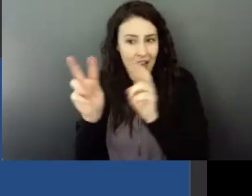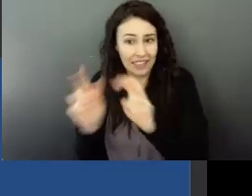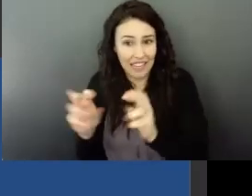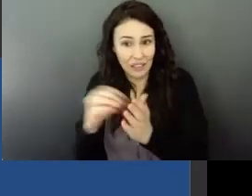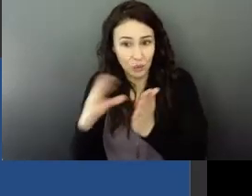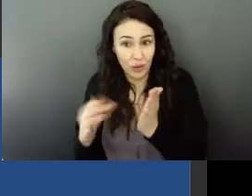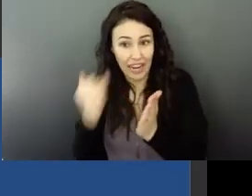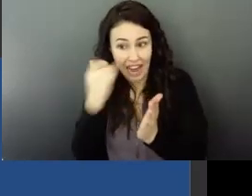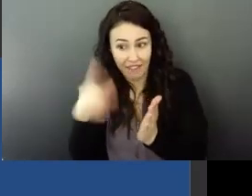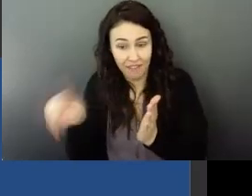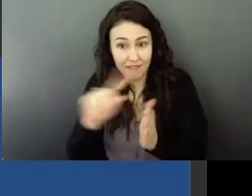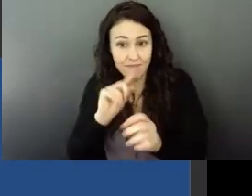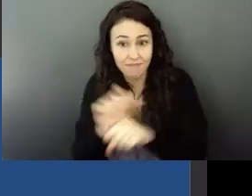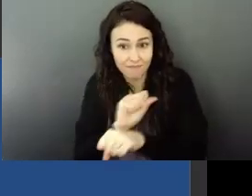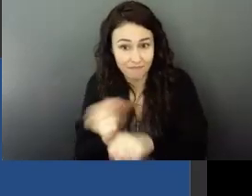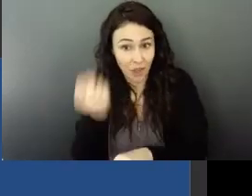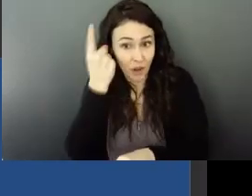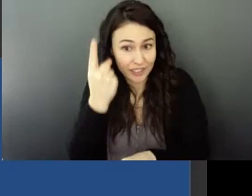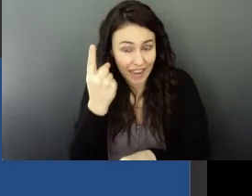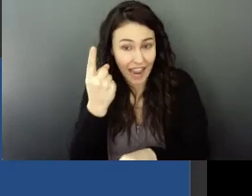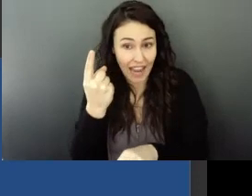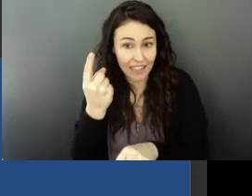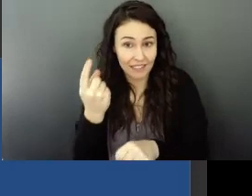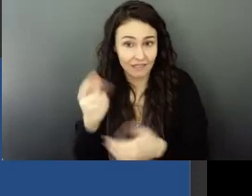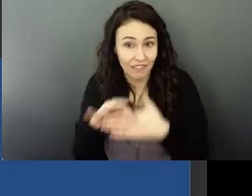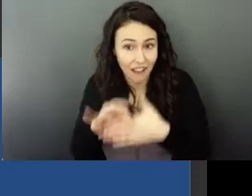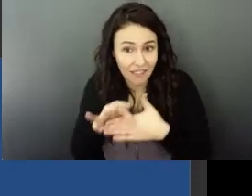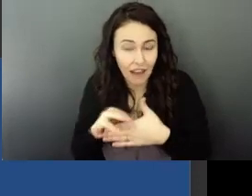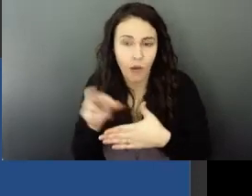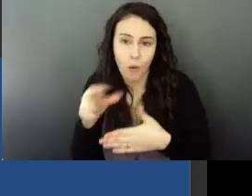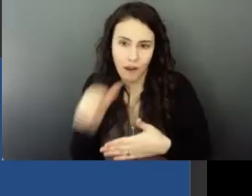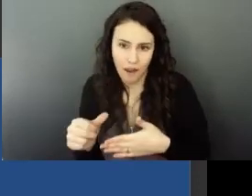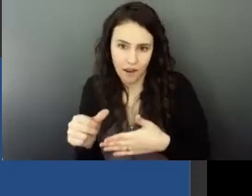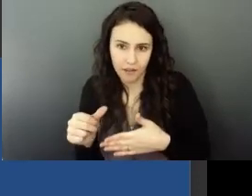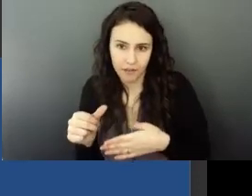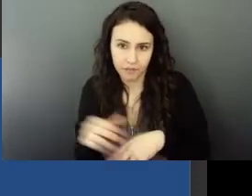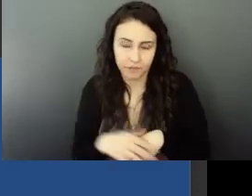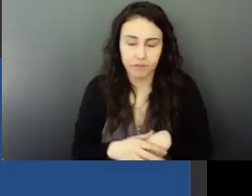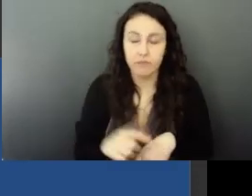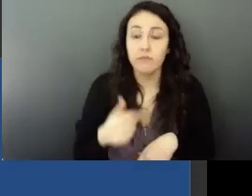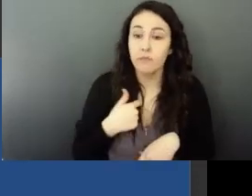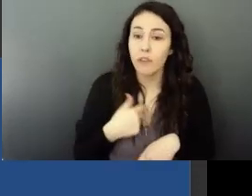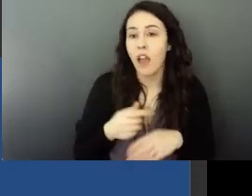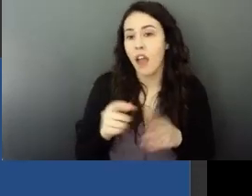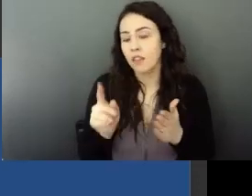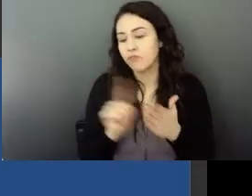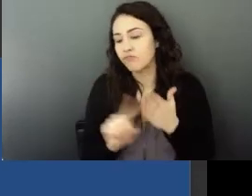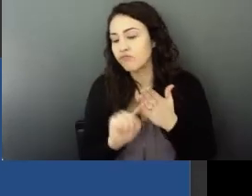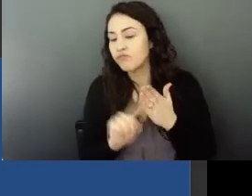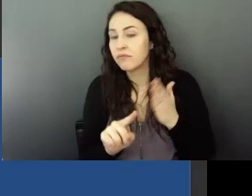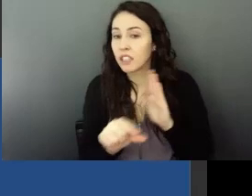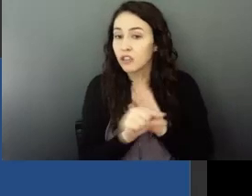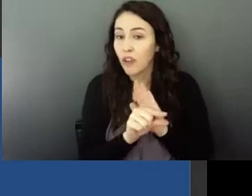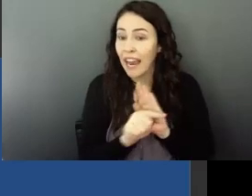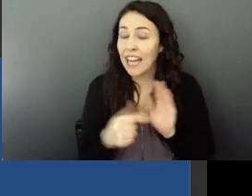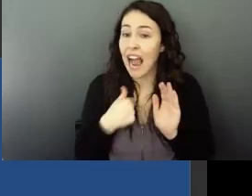not they understand the material. And when I grade the milestone posts, I either affirm it,